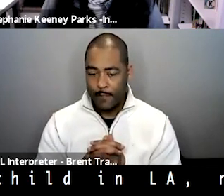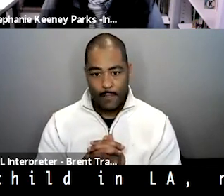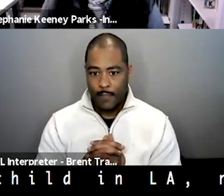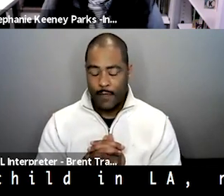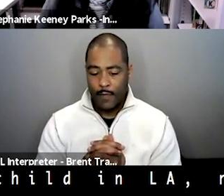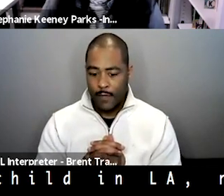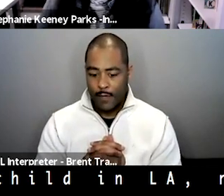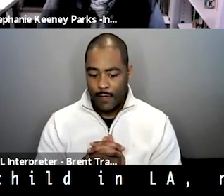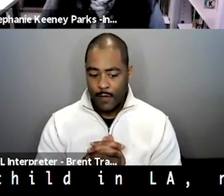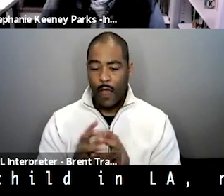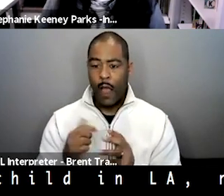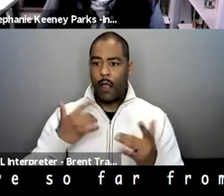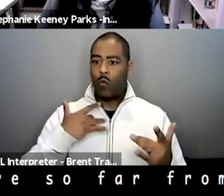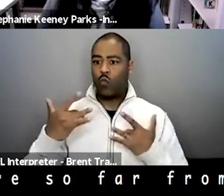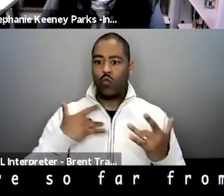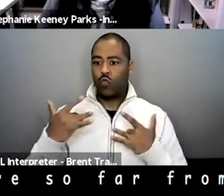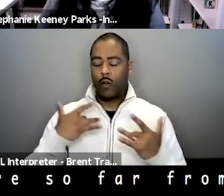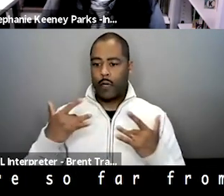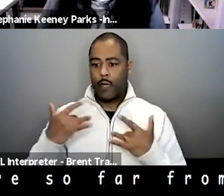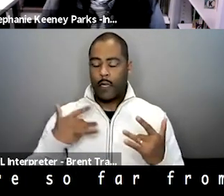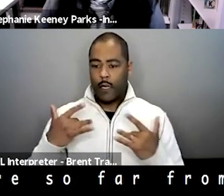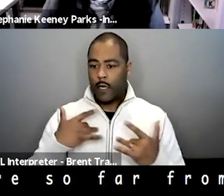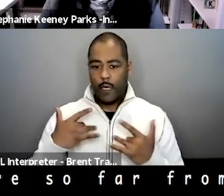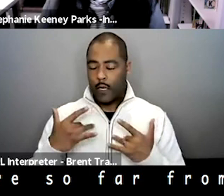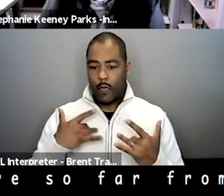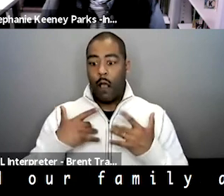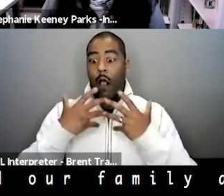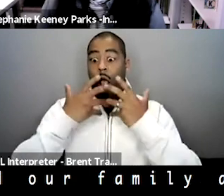It's the thing I worry about most, having a child in LA, right?